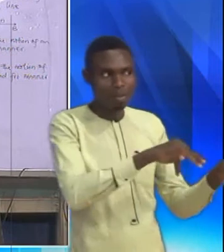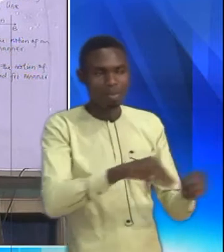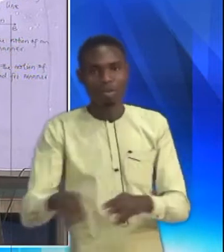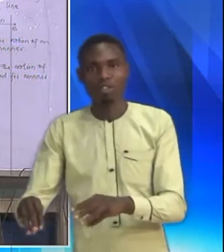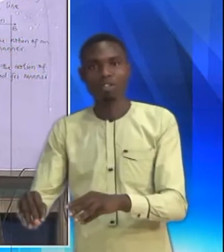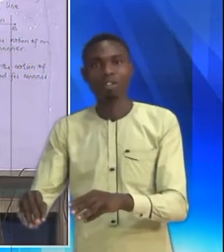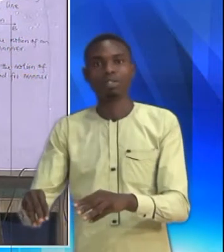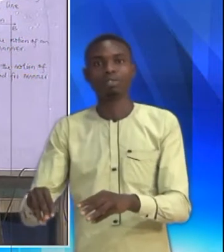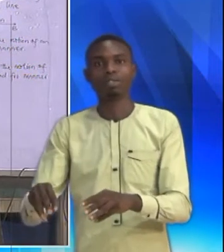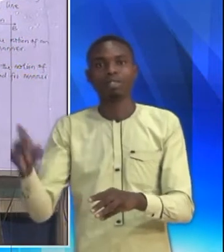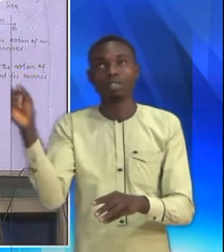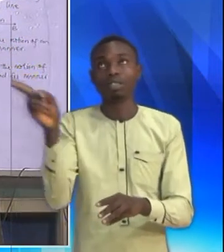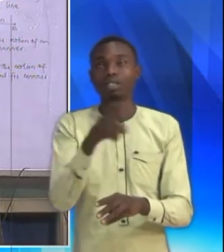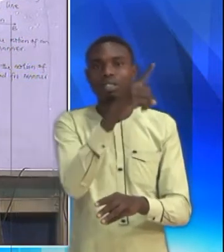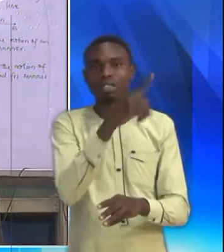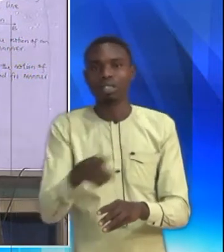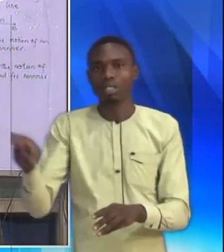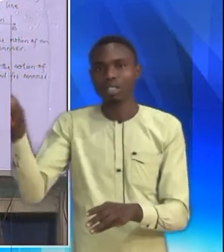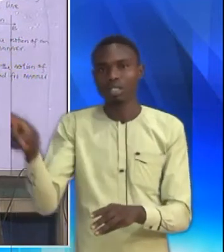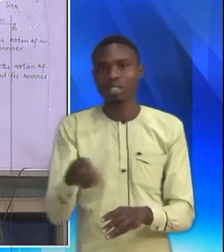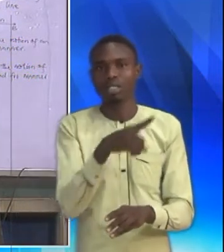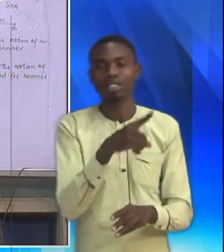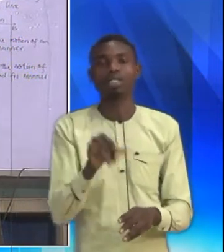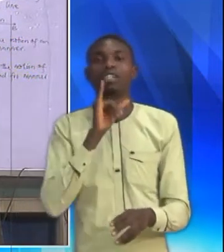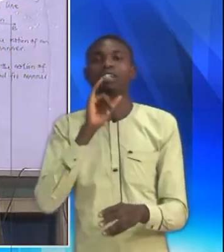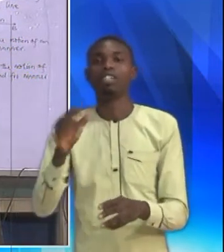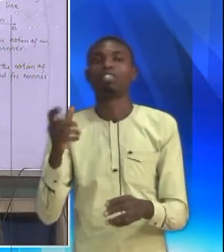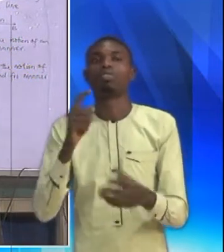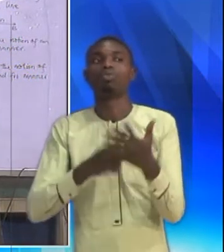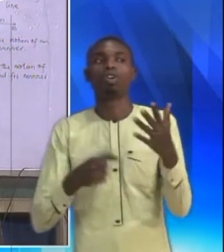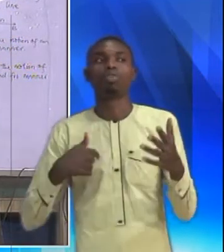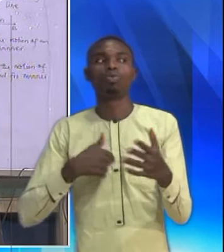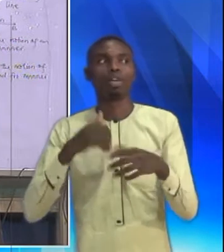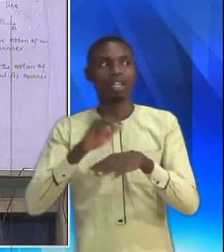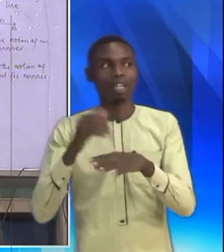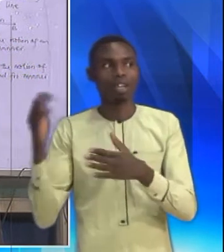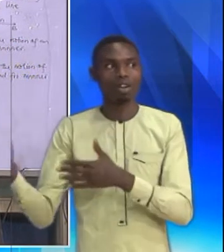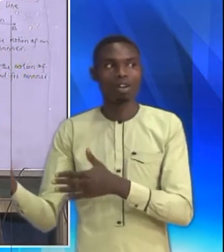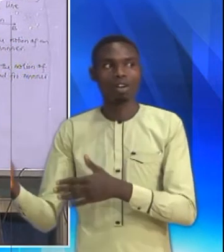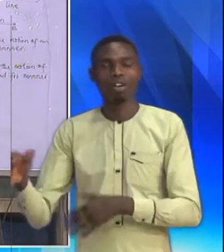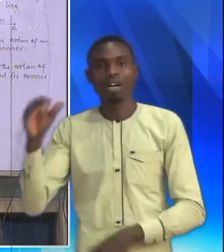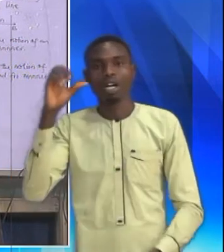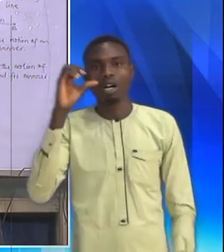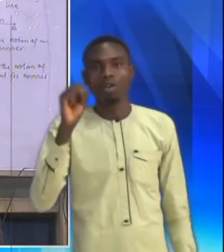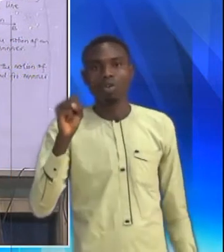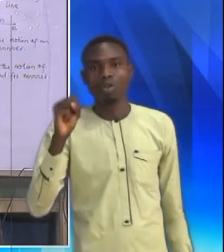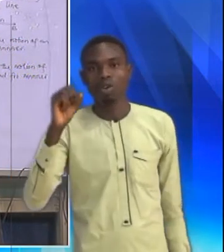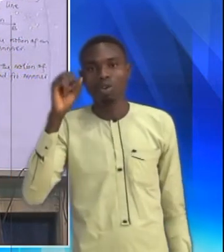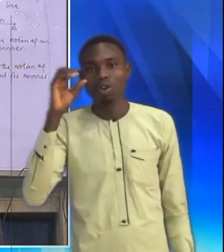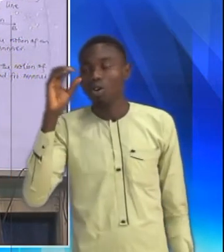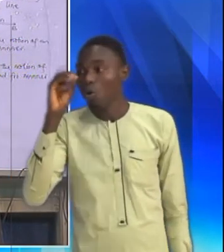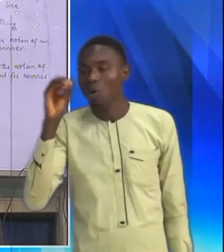now A, is doing what is called oscillatory motion, please. Oscillatory motion,